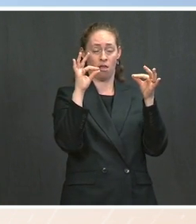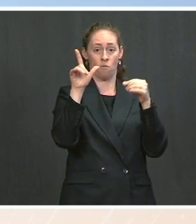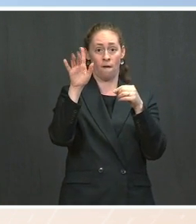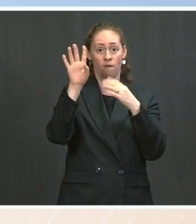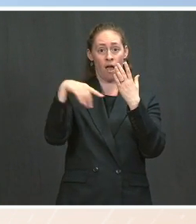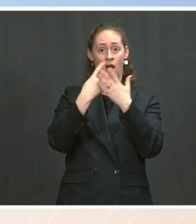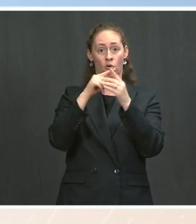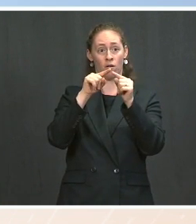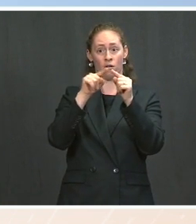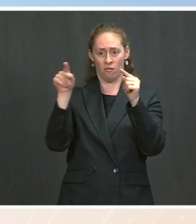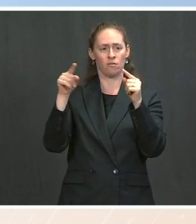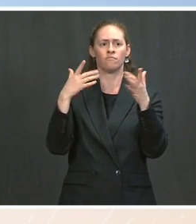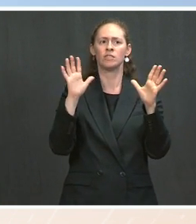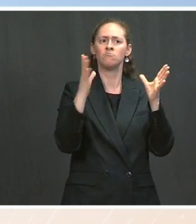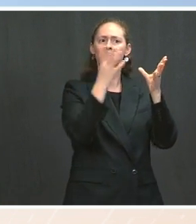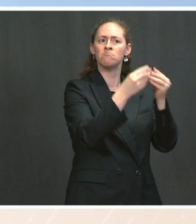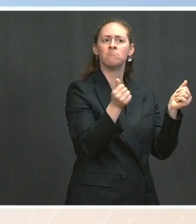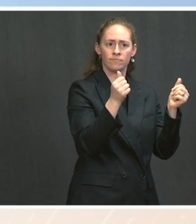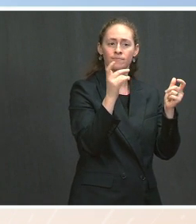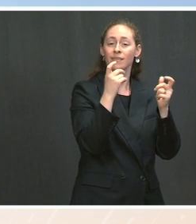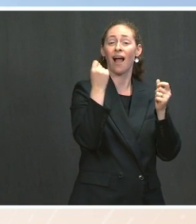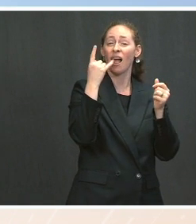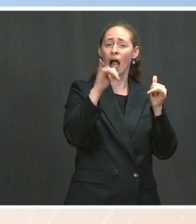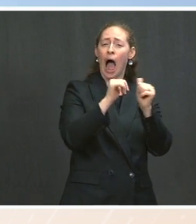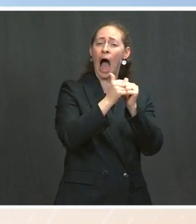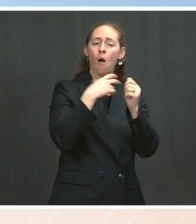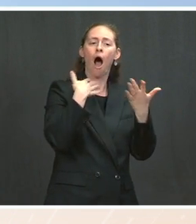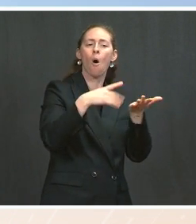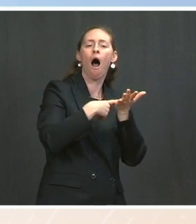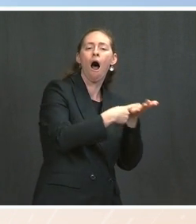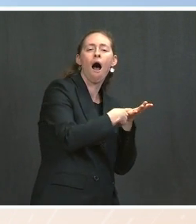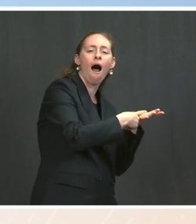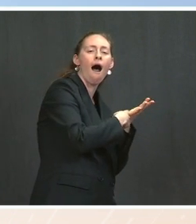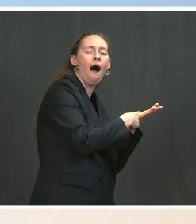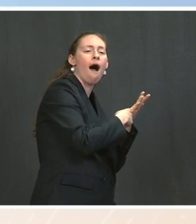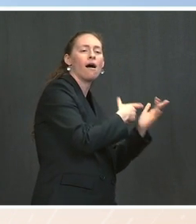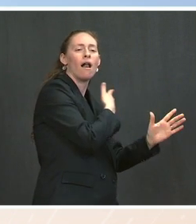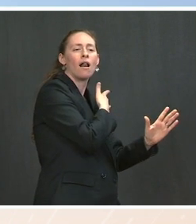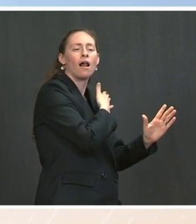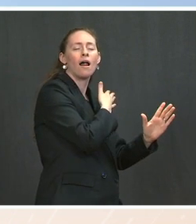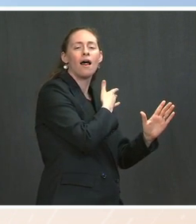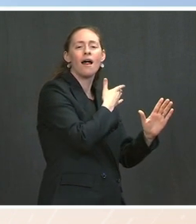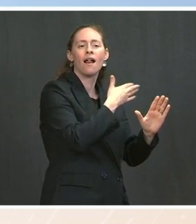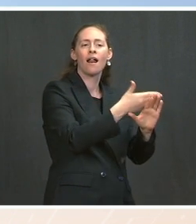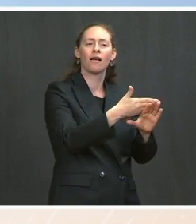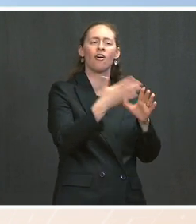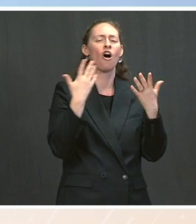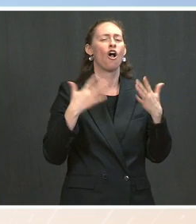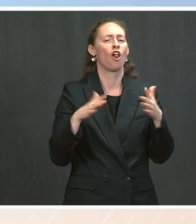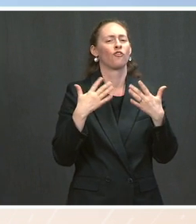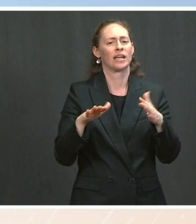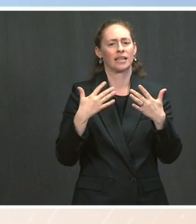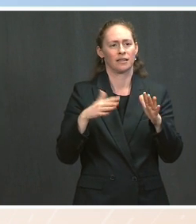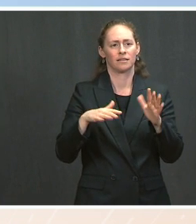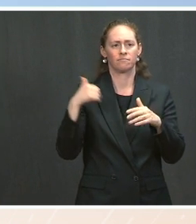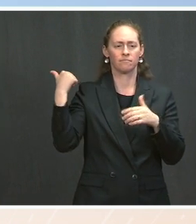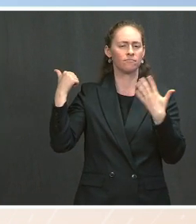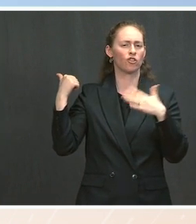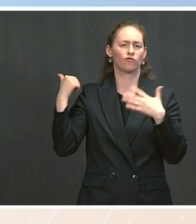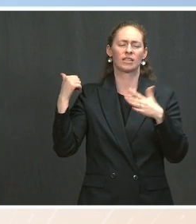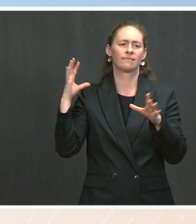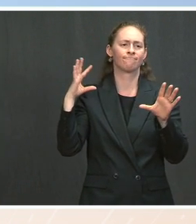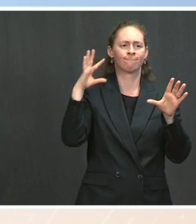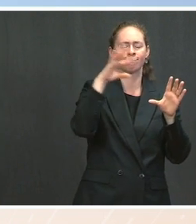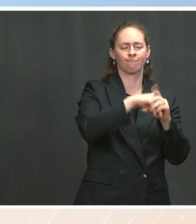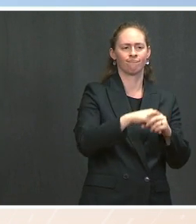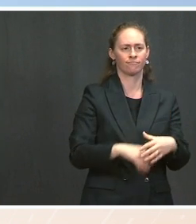additional conversations behind the scenes, many of which the president was involved in himself, as you well know, because we did readouts of them. It required also an